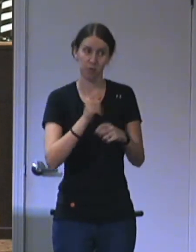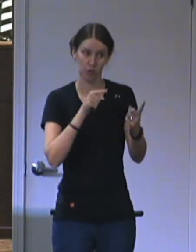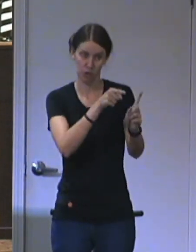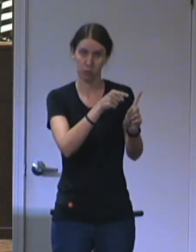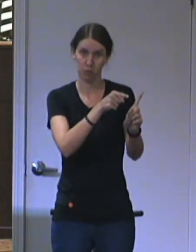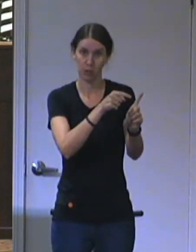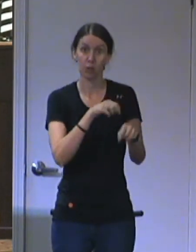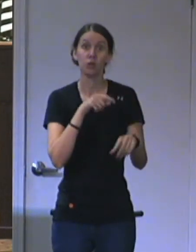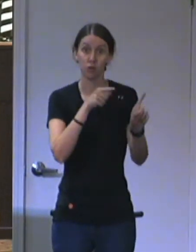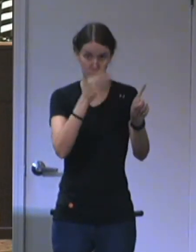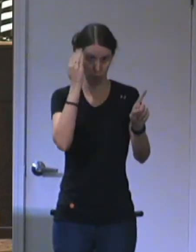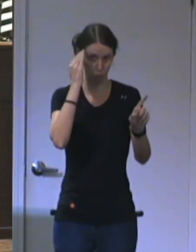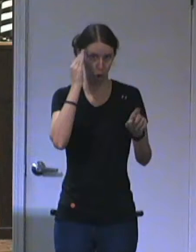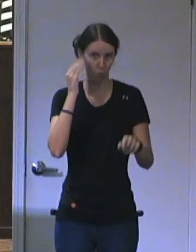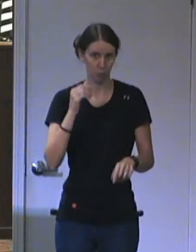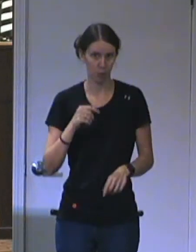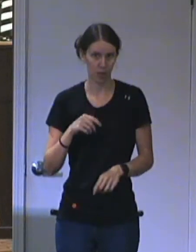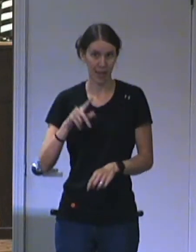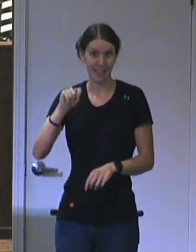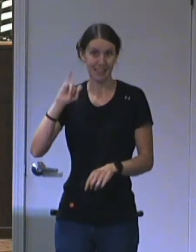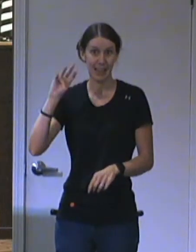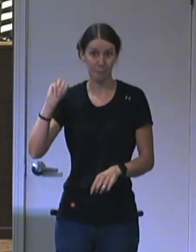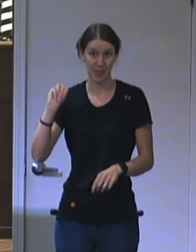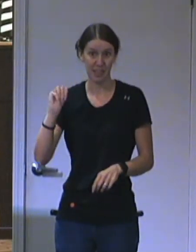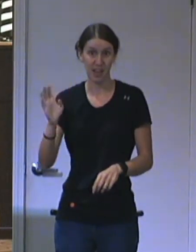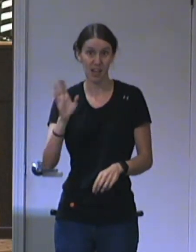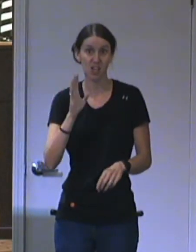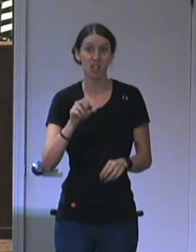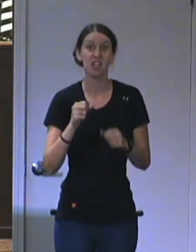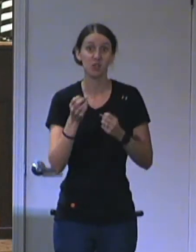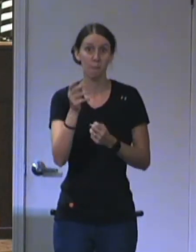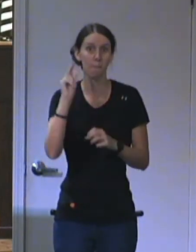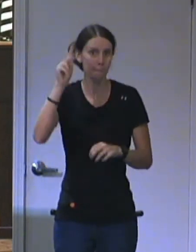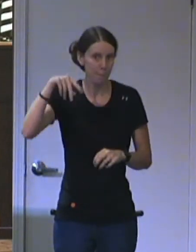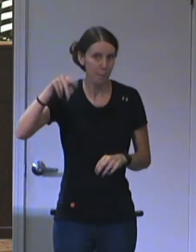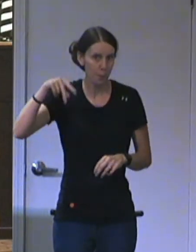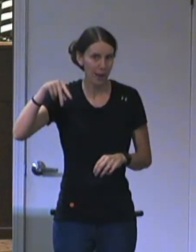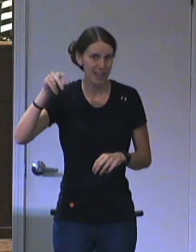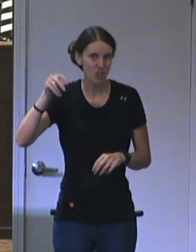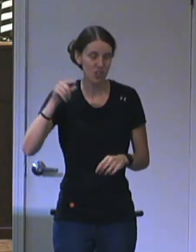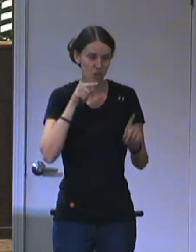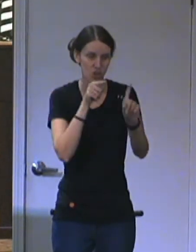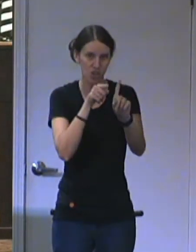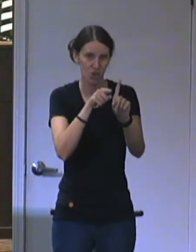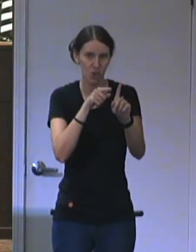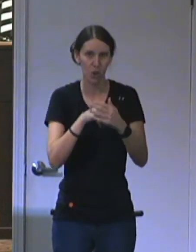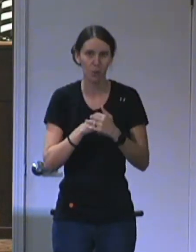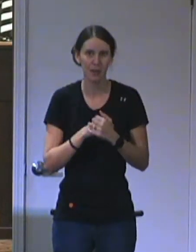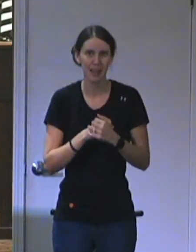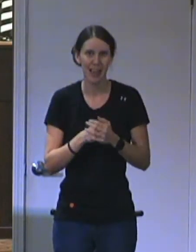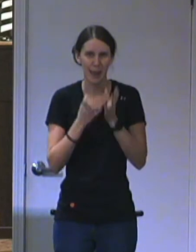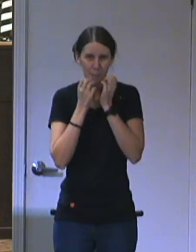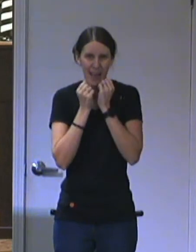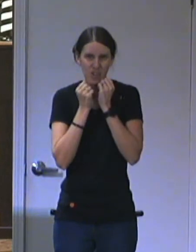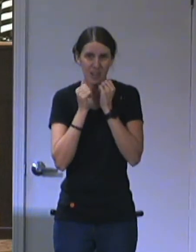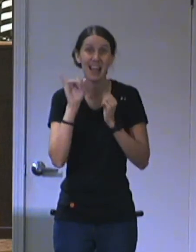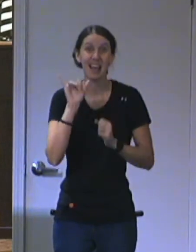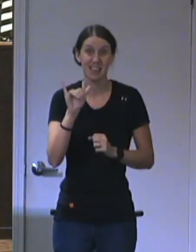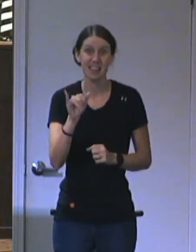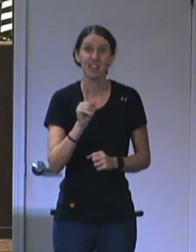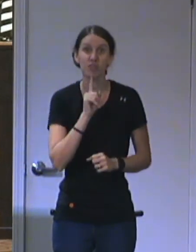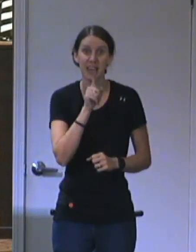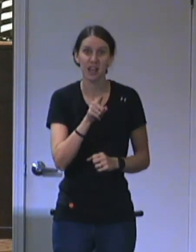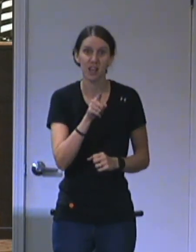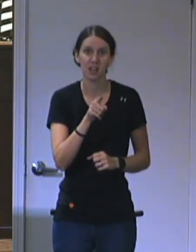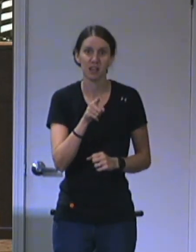he speaks about his concern for you, his love for you, and he begins to teach you with the passion, that it's real.